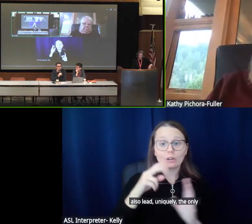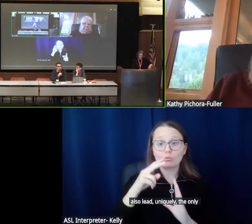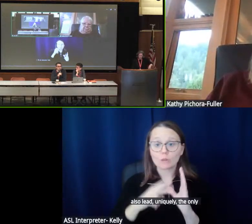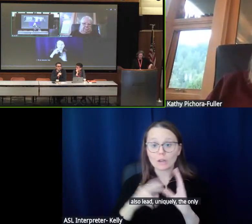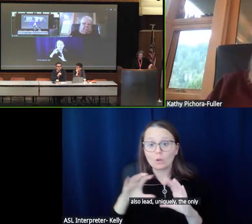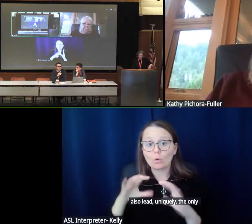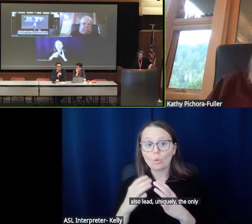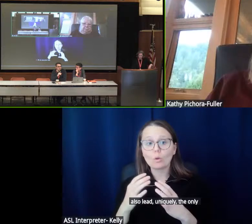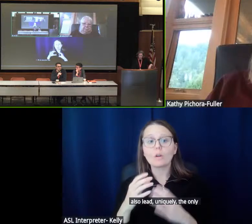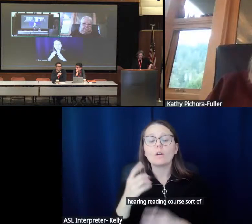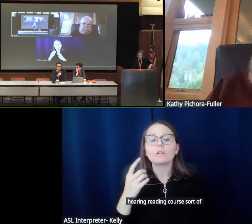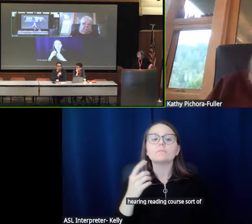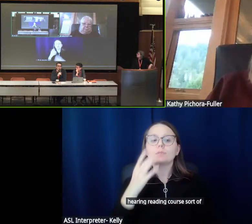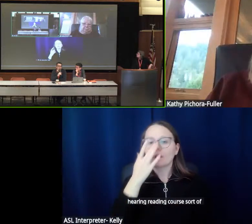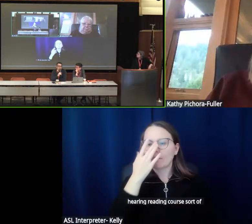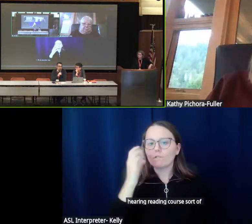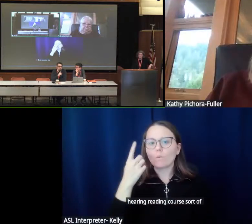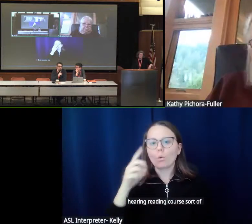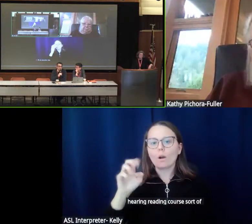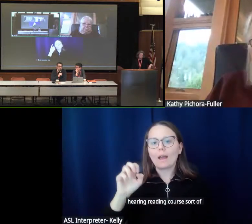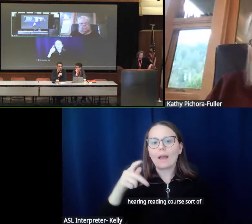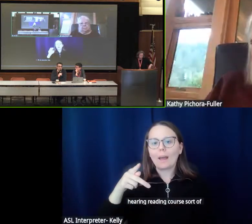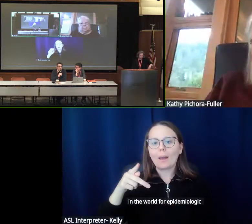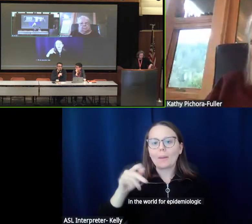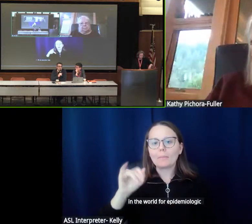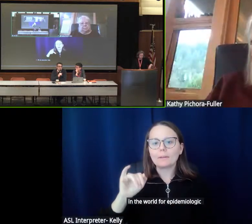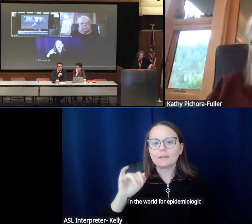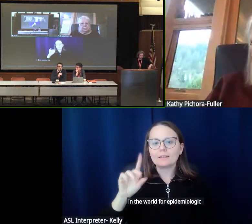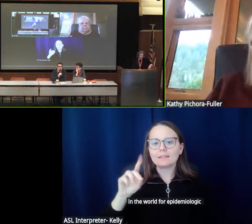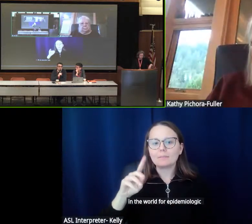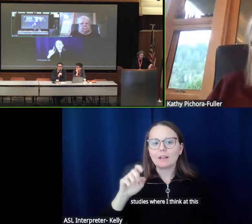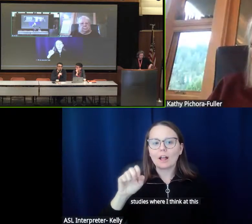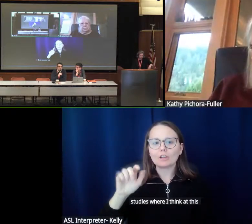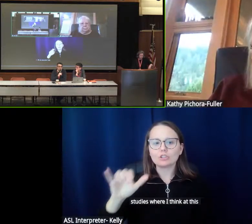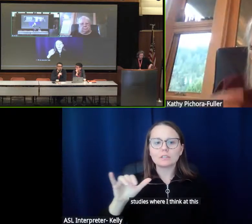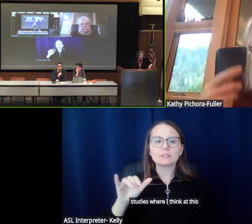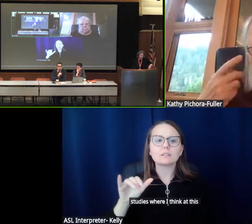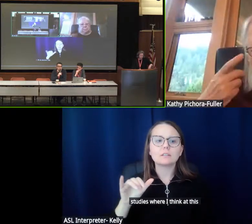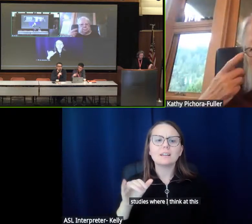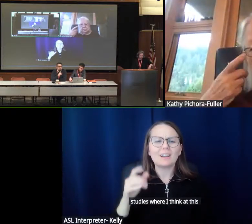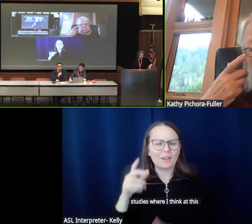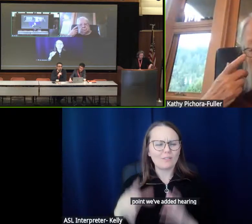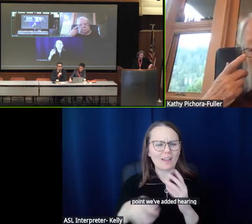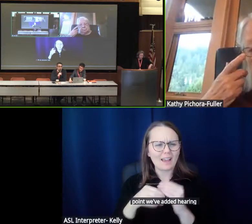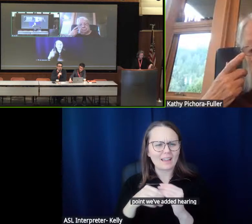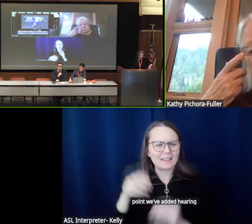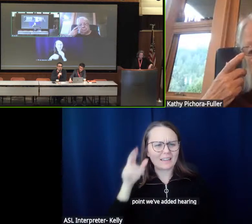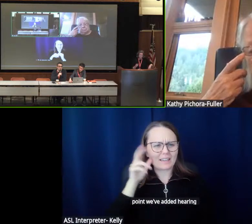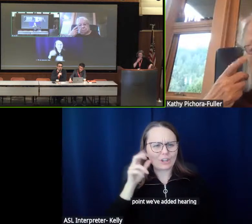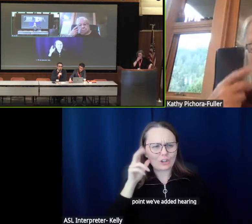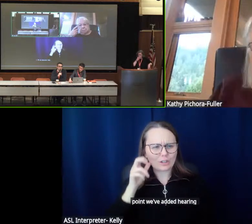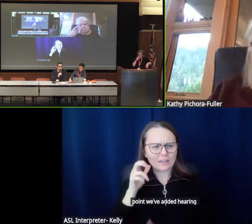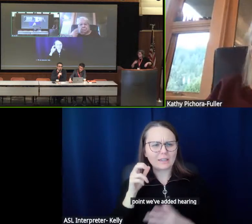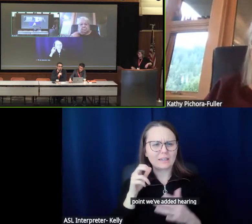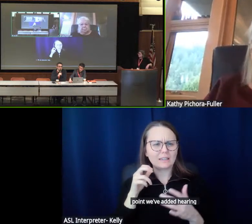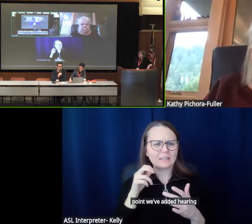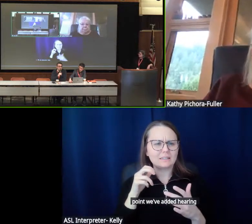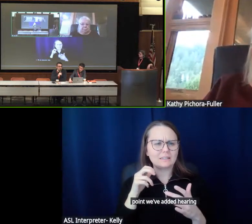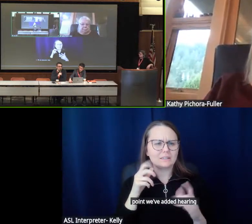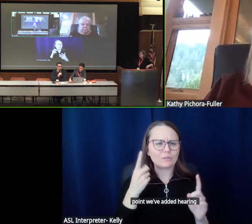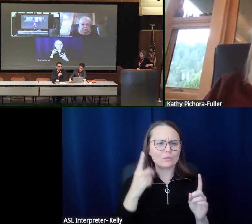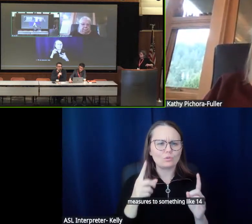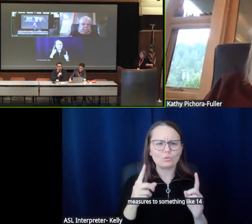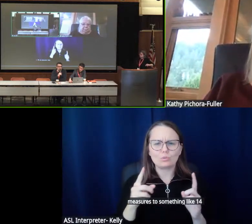epidemiologic studies, where I think at this point we've added hearing measures to something like 14 epidemiologic studies around the world, with something